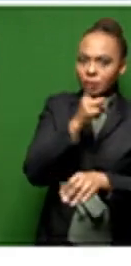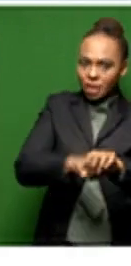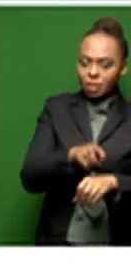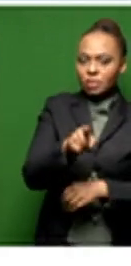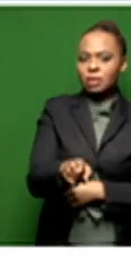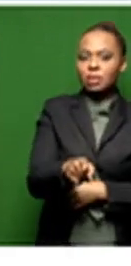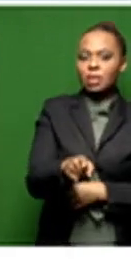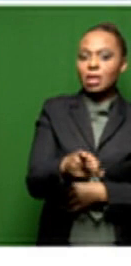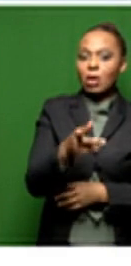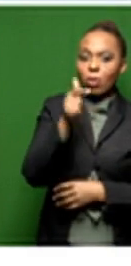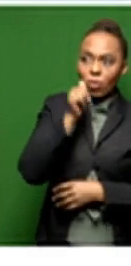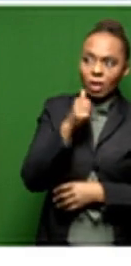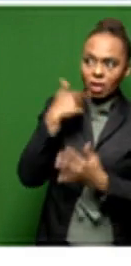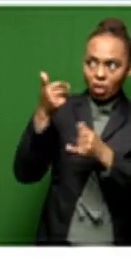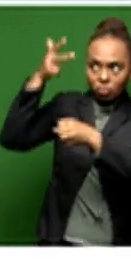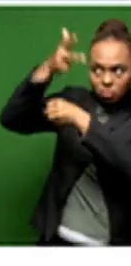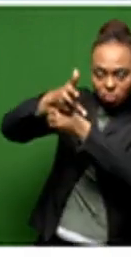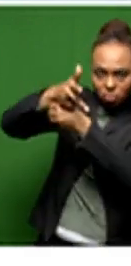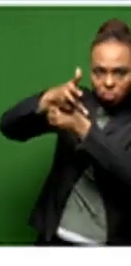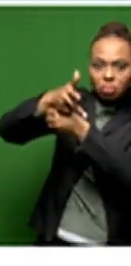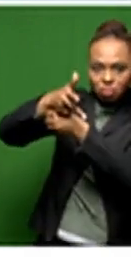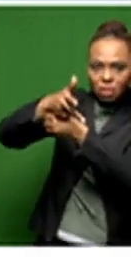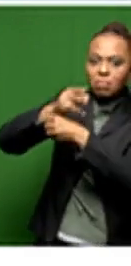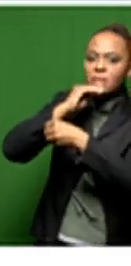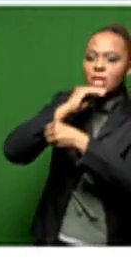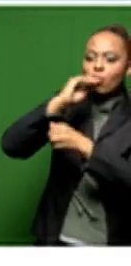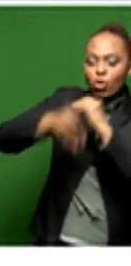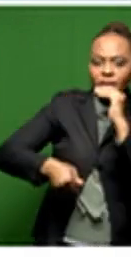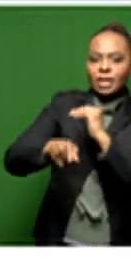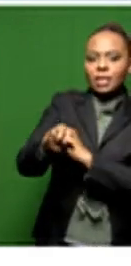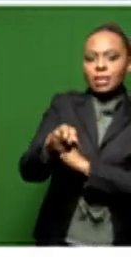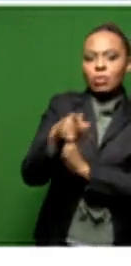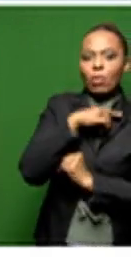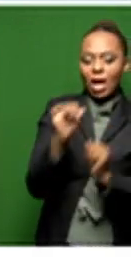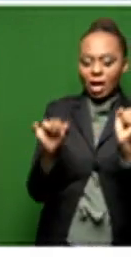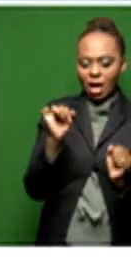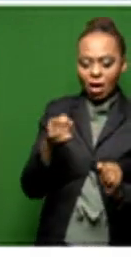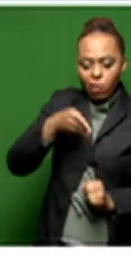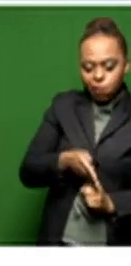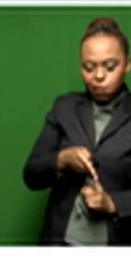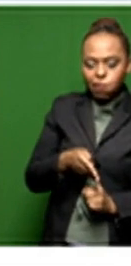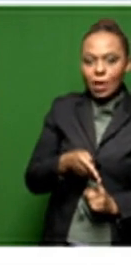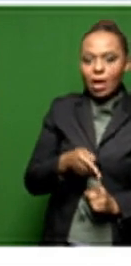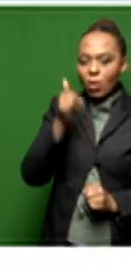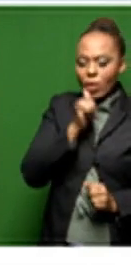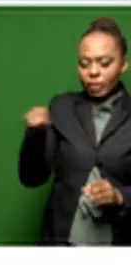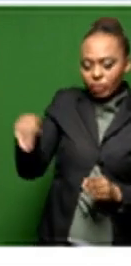are protected because we are verifying that the vehicle and the driver are physically present at the time of the transaction in real